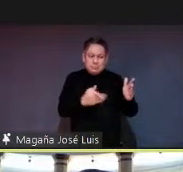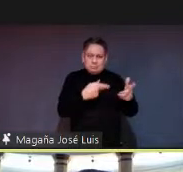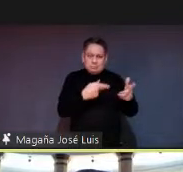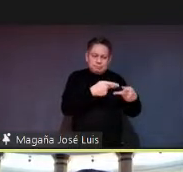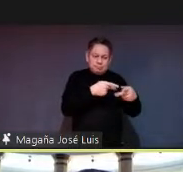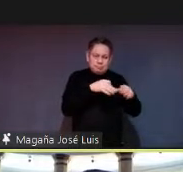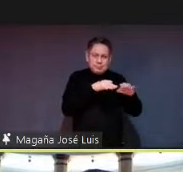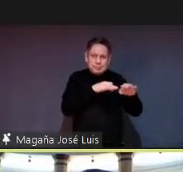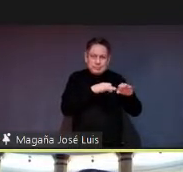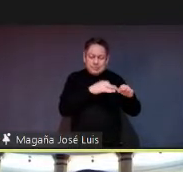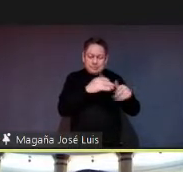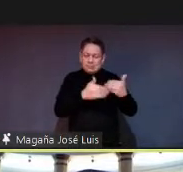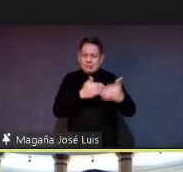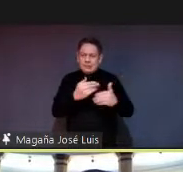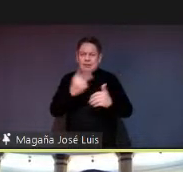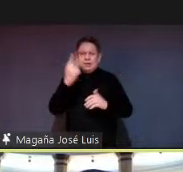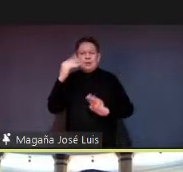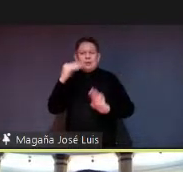work, we